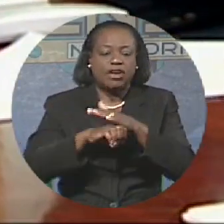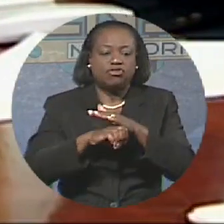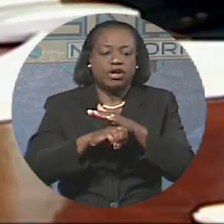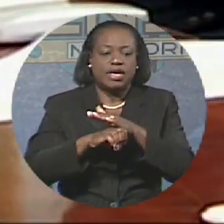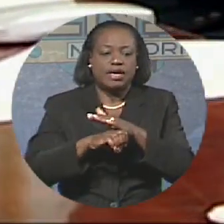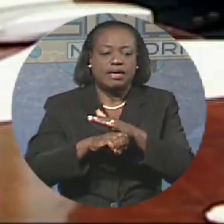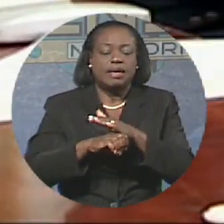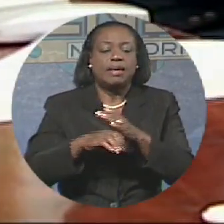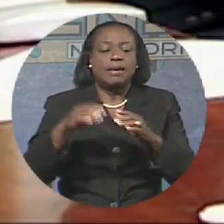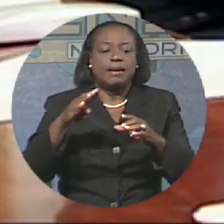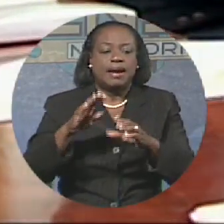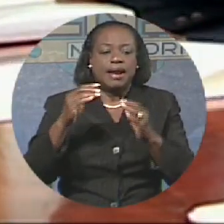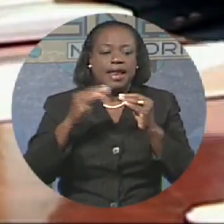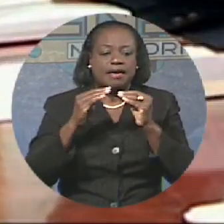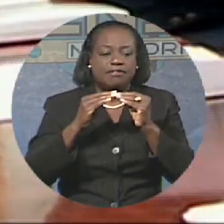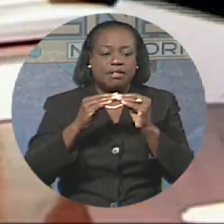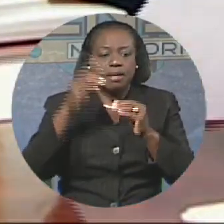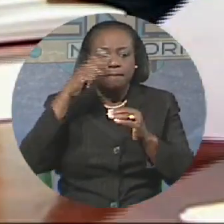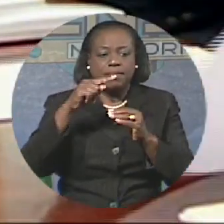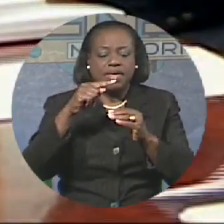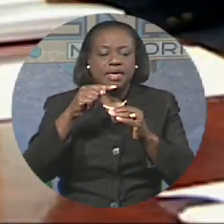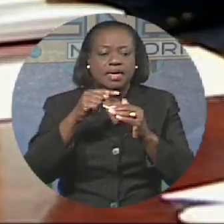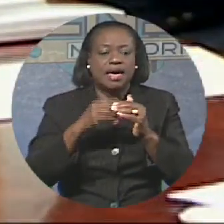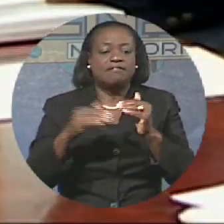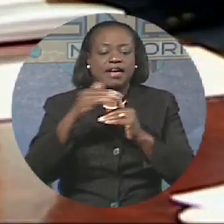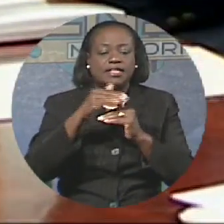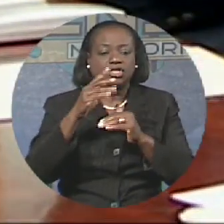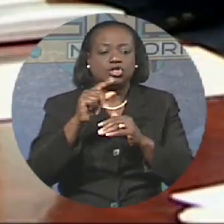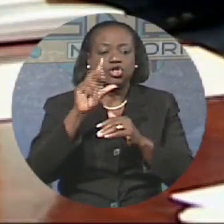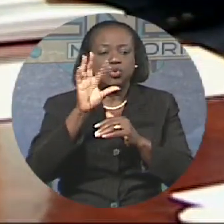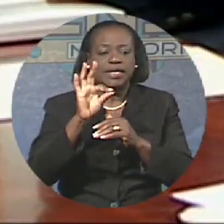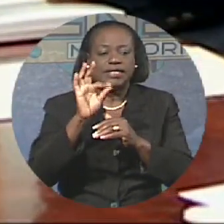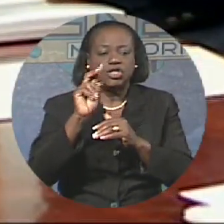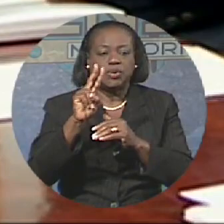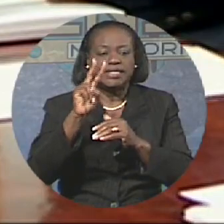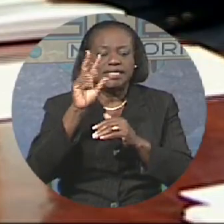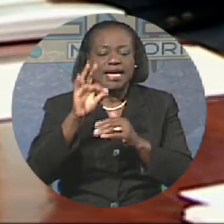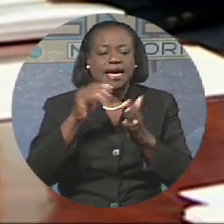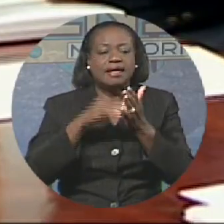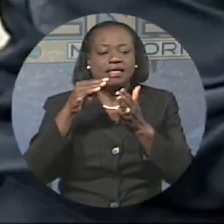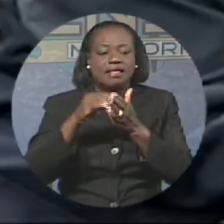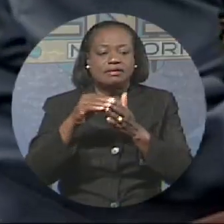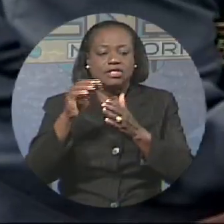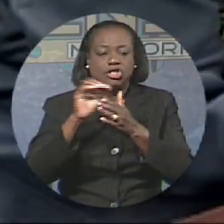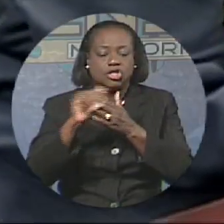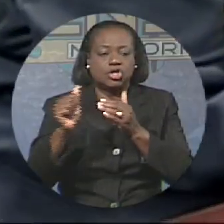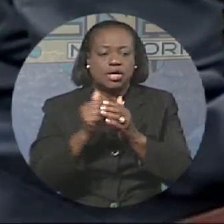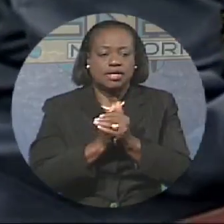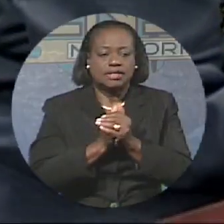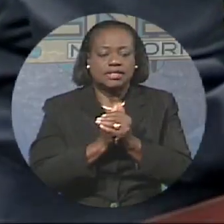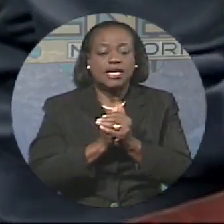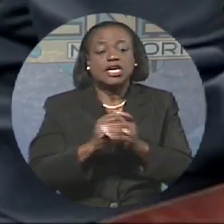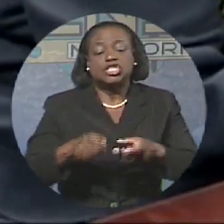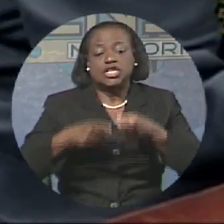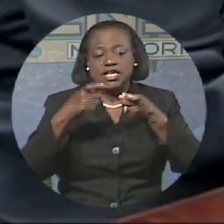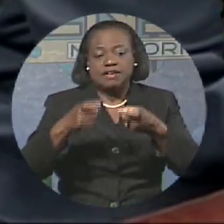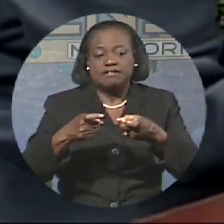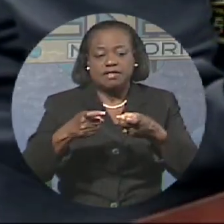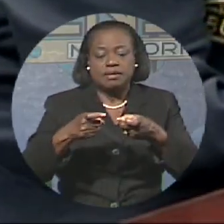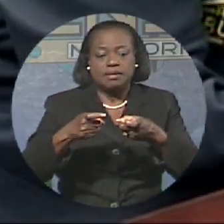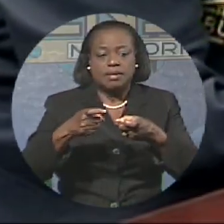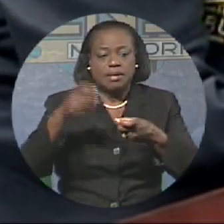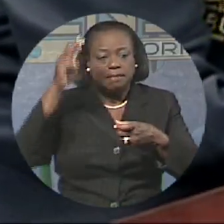to $29,700. BU2 President Belinda Wilson presented the draft to Education Minister Jerome Fitzgerald today. The